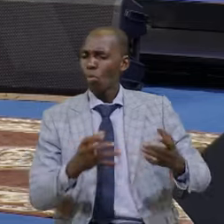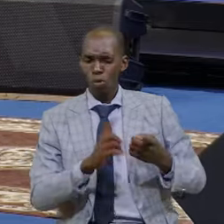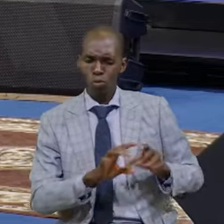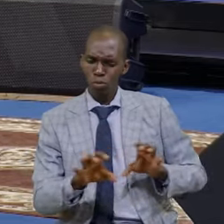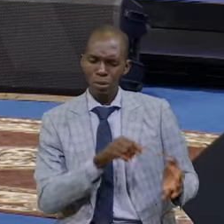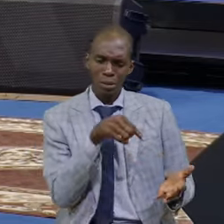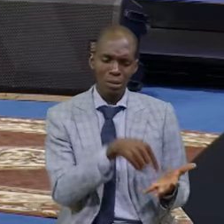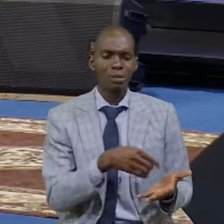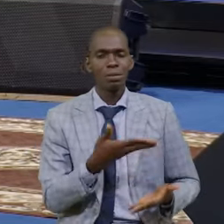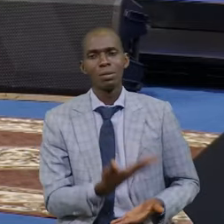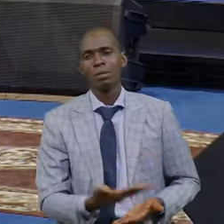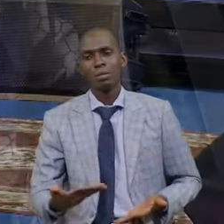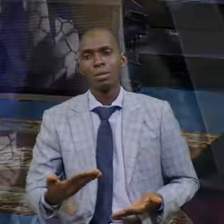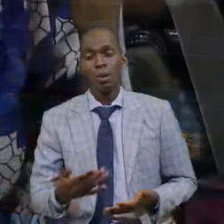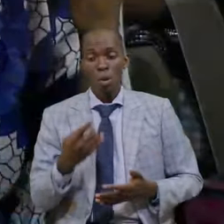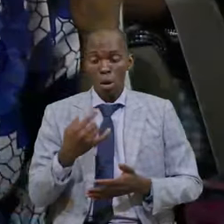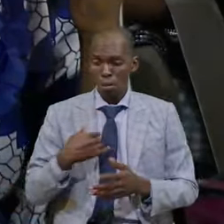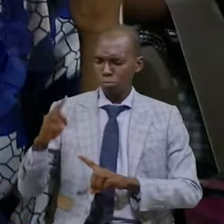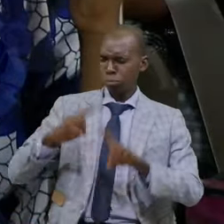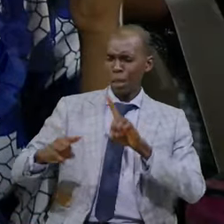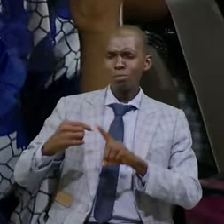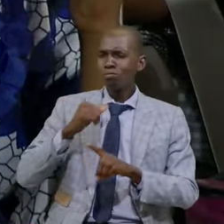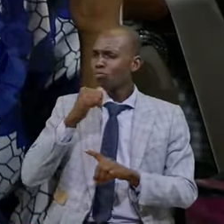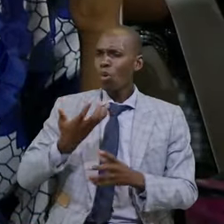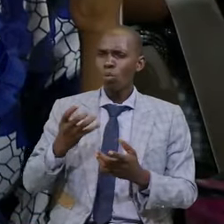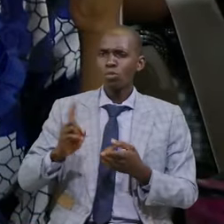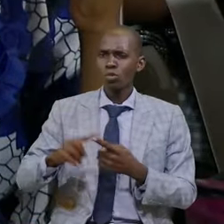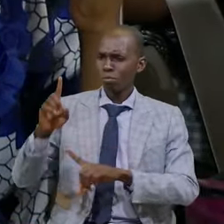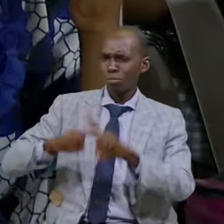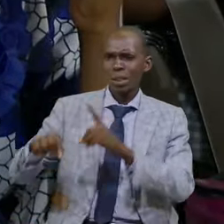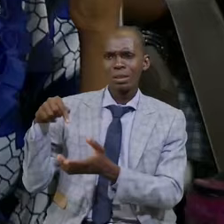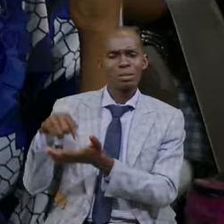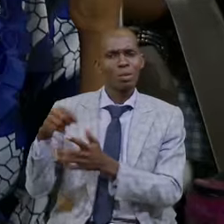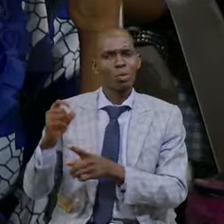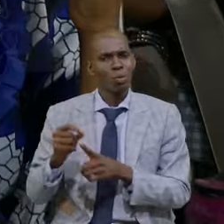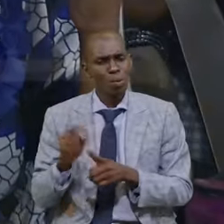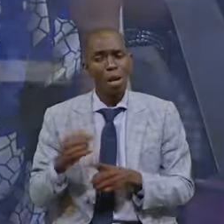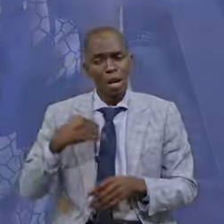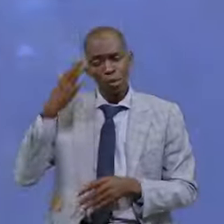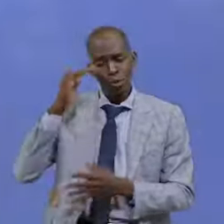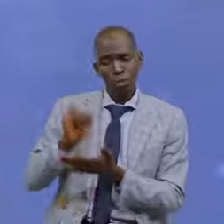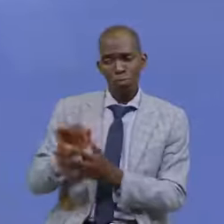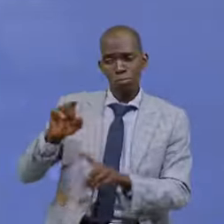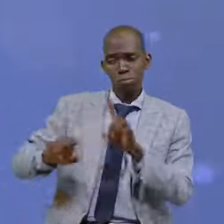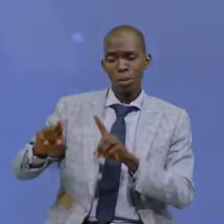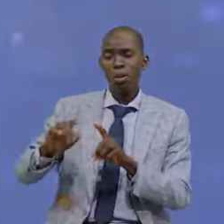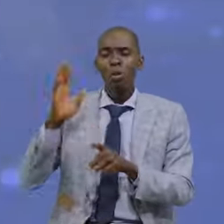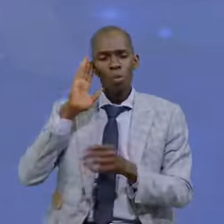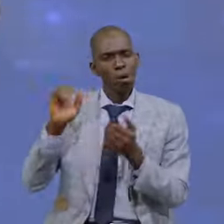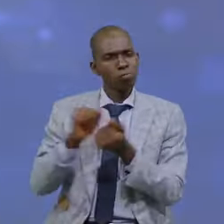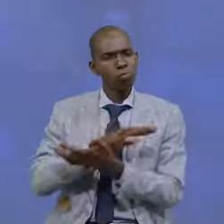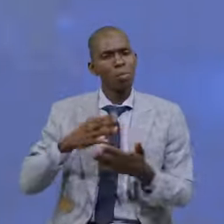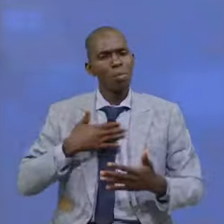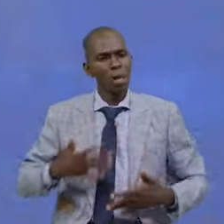the things I say, I don't want to say them. I know they'll destroy my life. I know